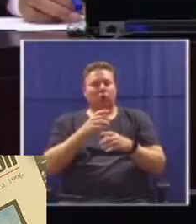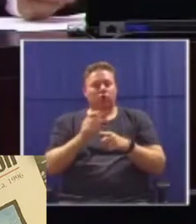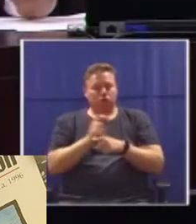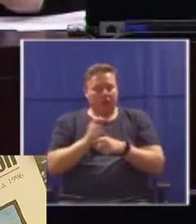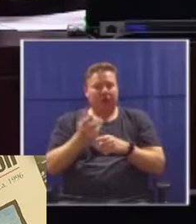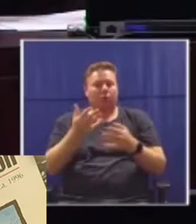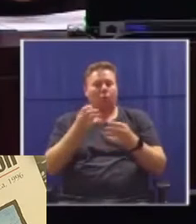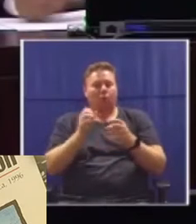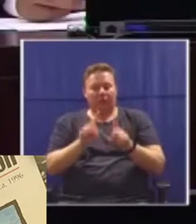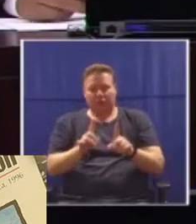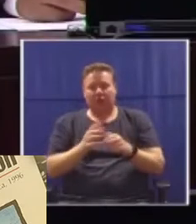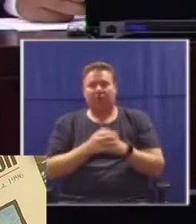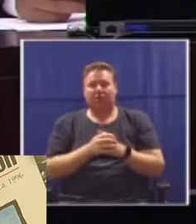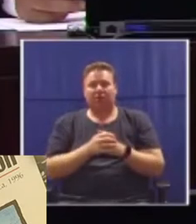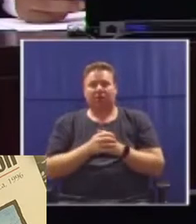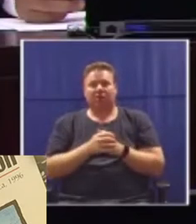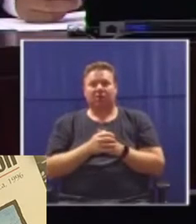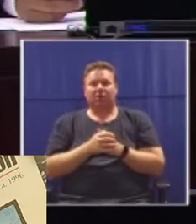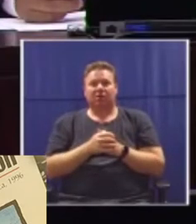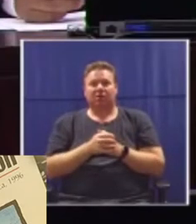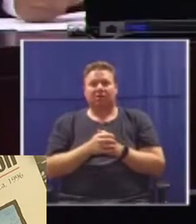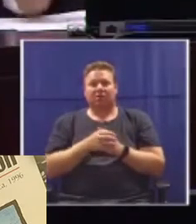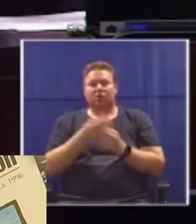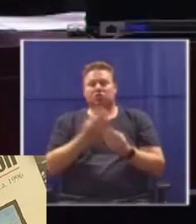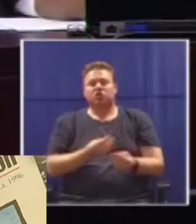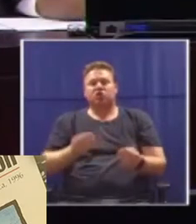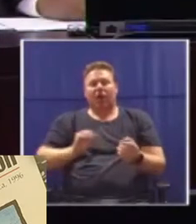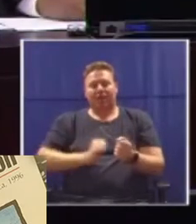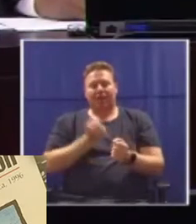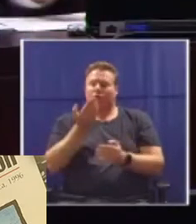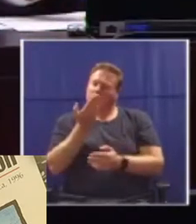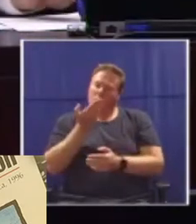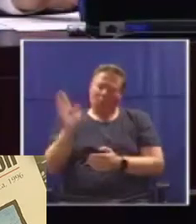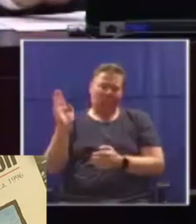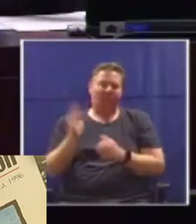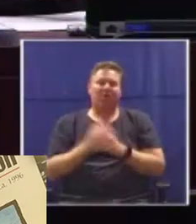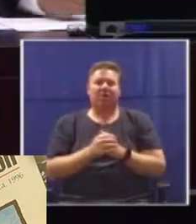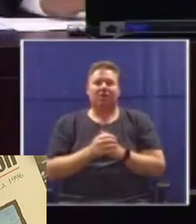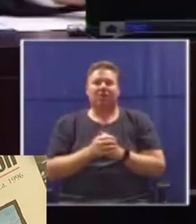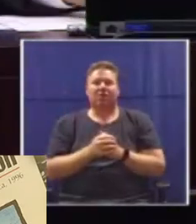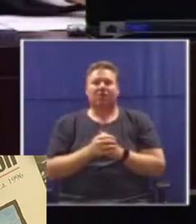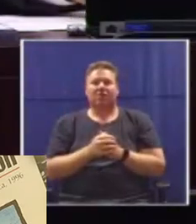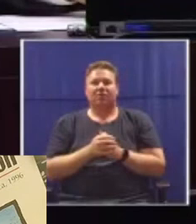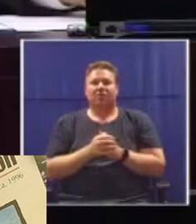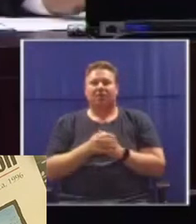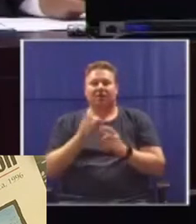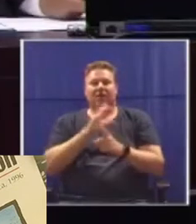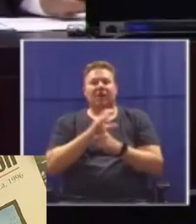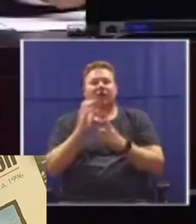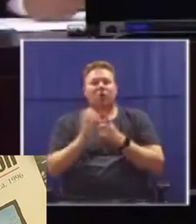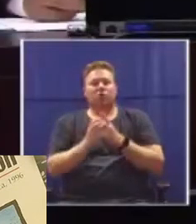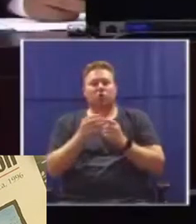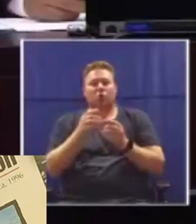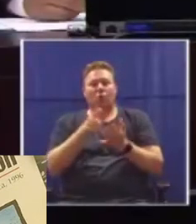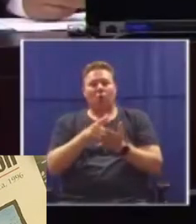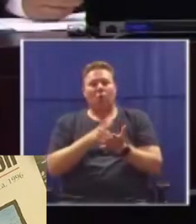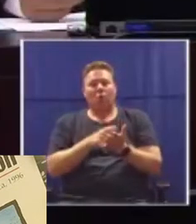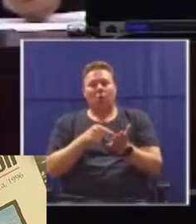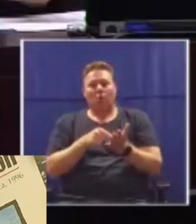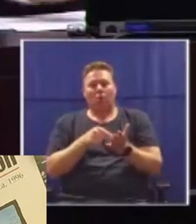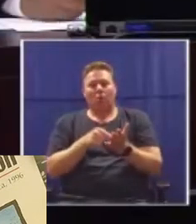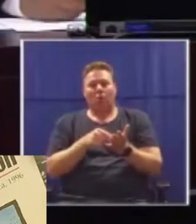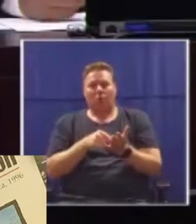training. We need to outlaw child marriage. We must bravely engage the customary law debates around